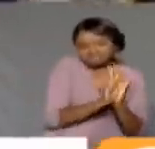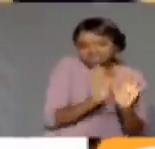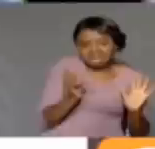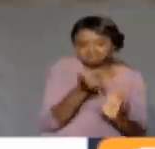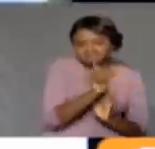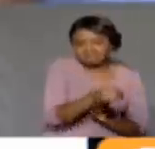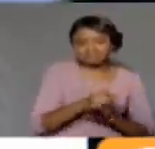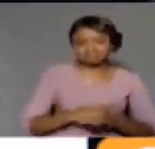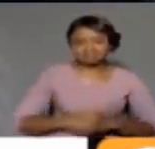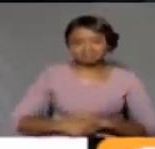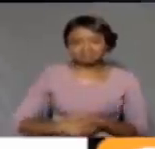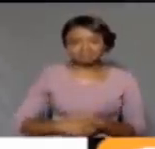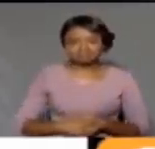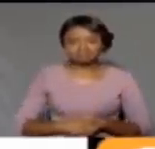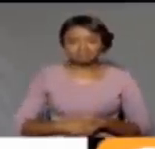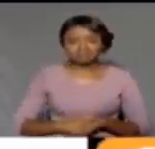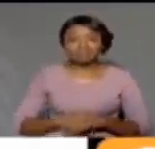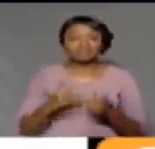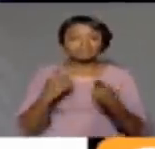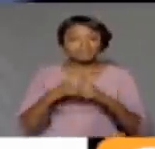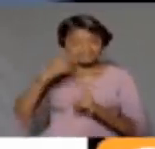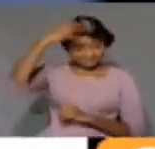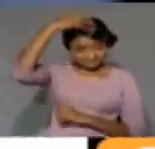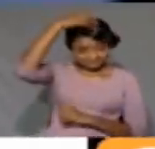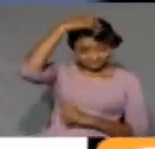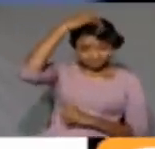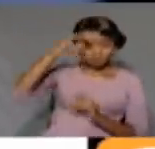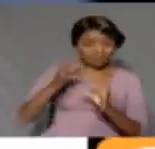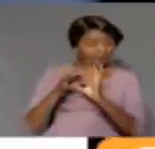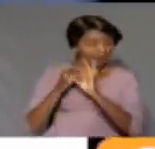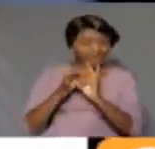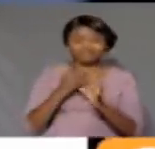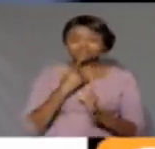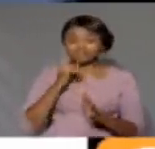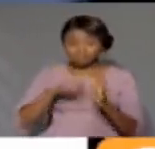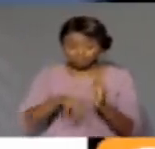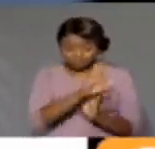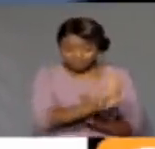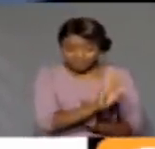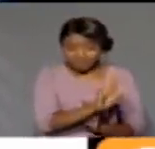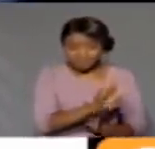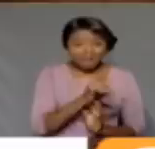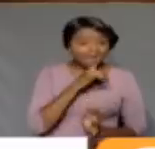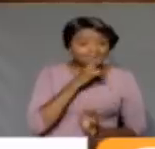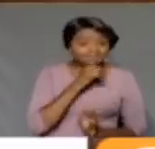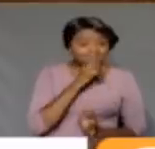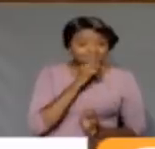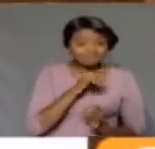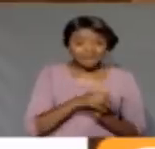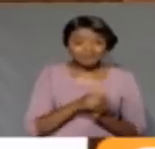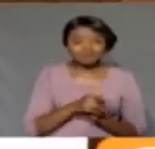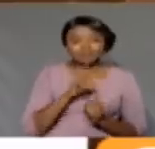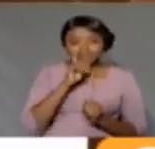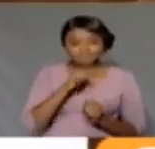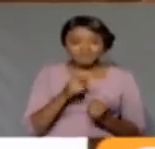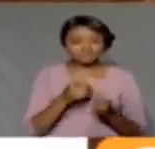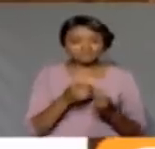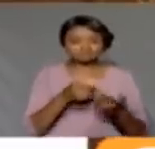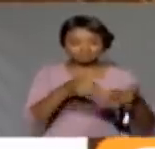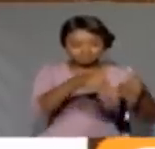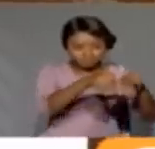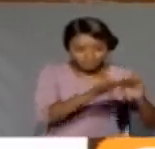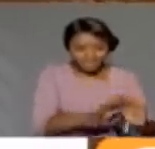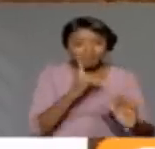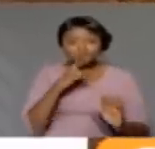tycoon Monday. According to the Jewish custom, the final rites of a man of Cohen's status are supposed to be conducted by